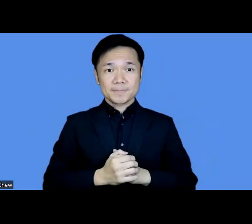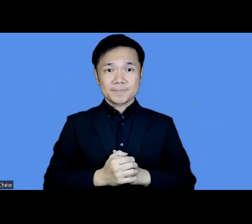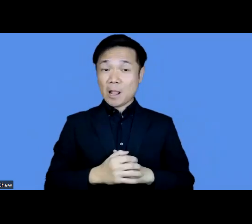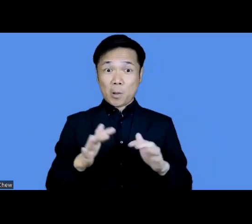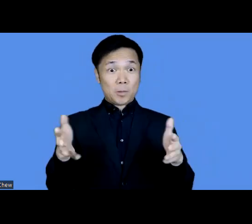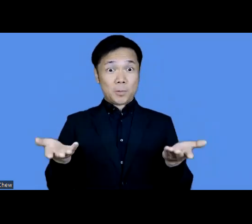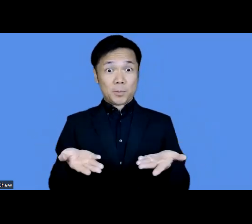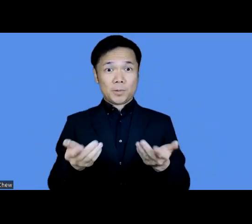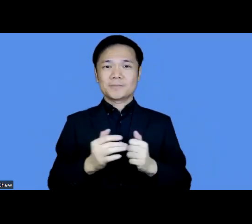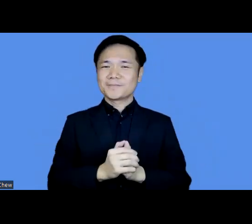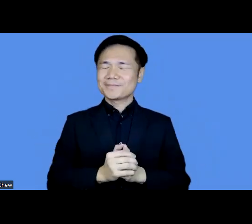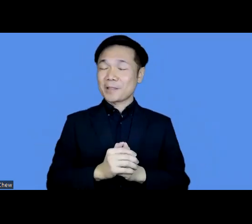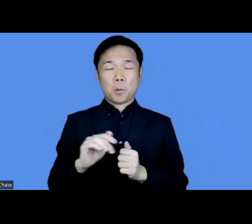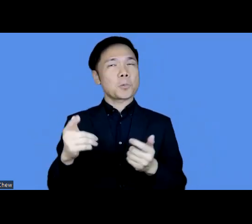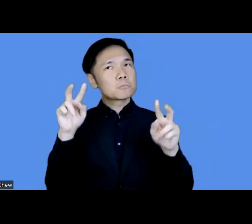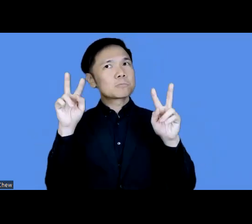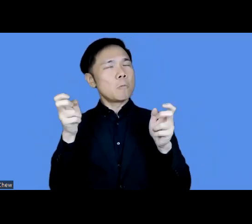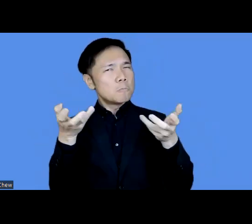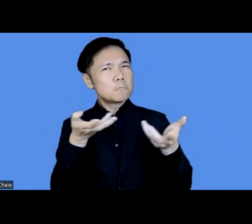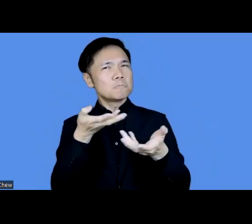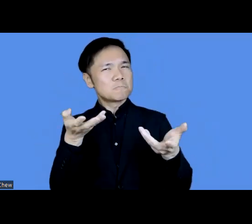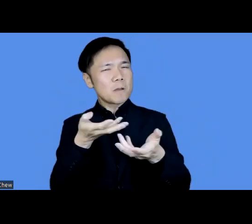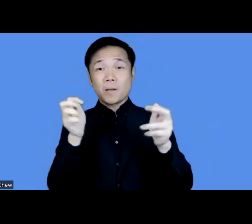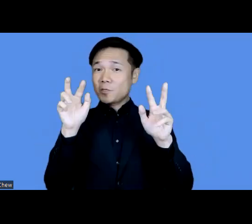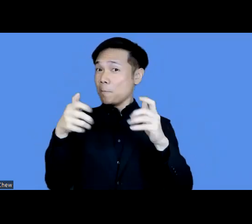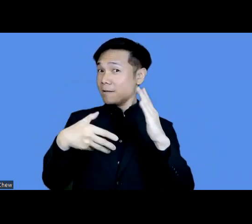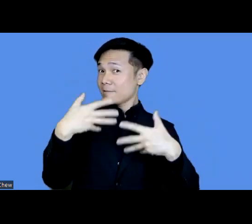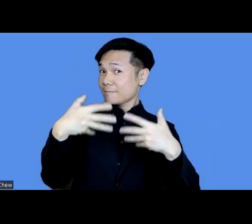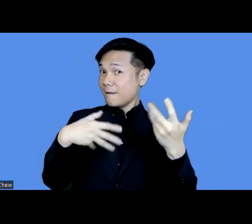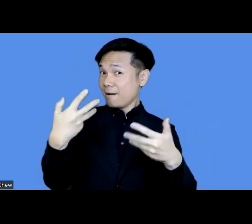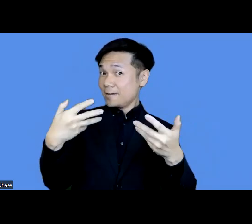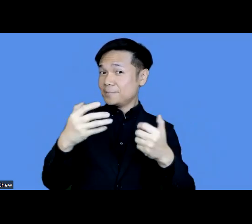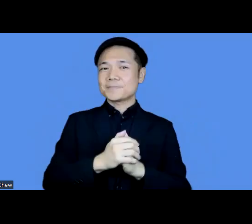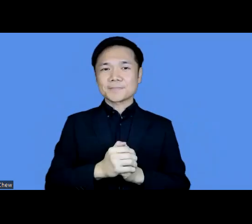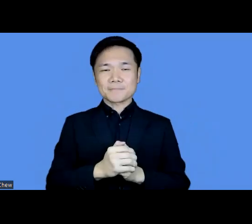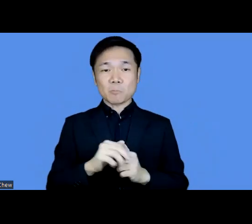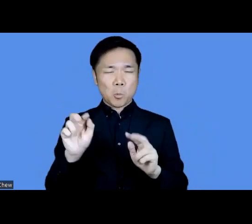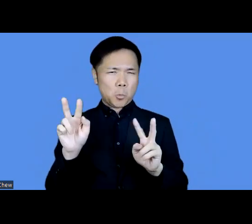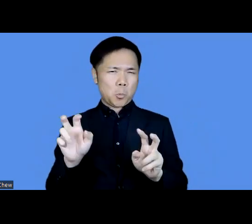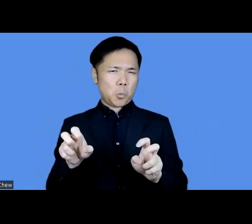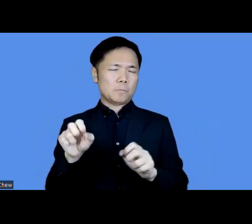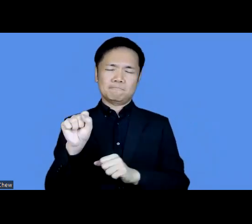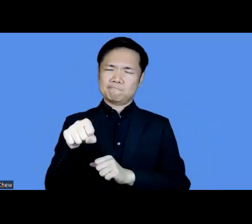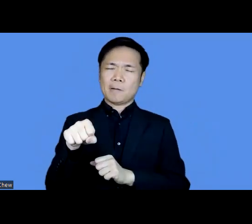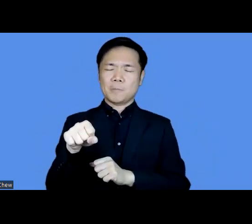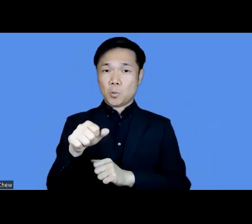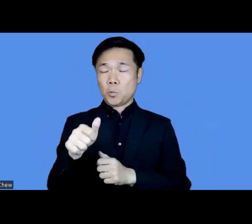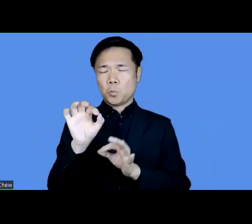together today discussing around data and disability is an example of what I was just saying.